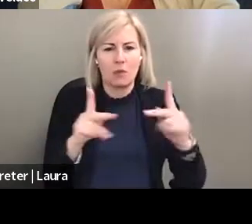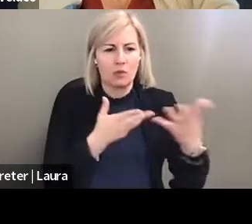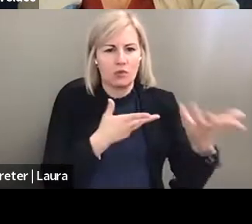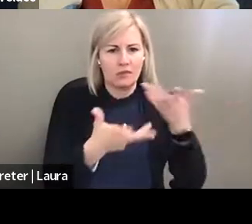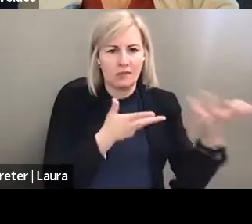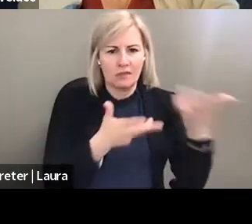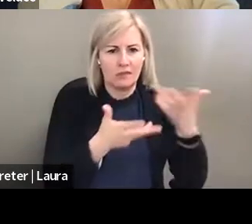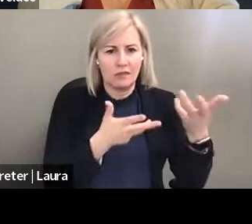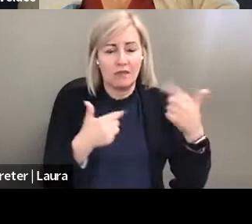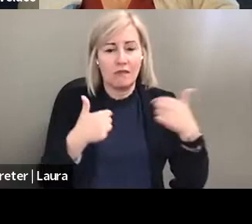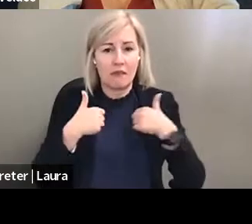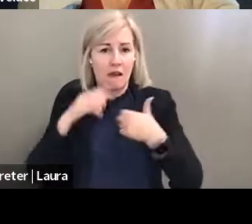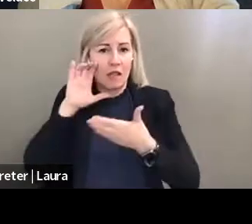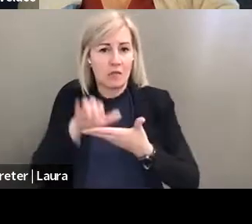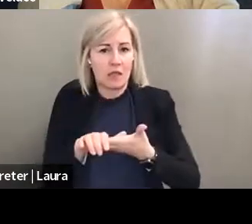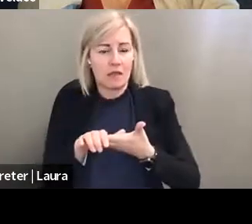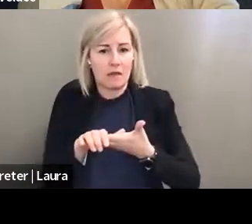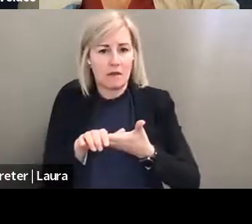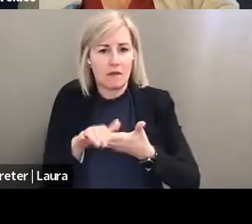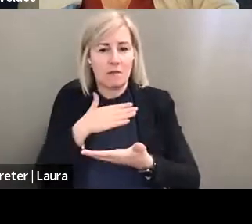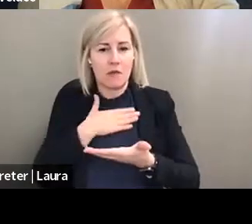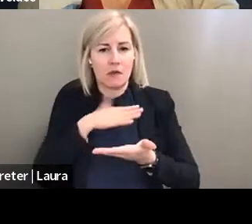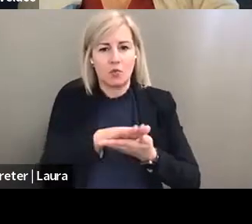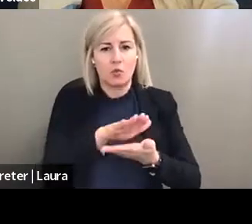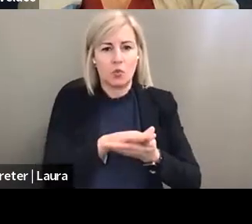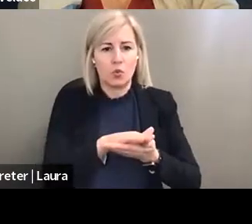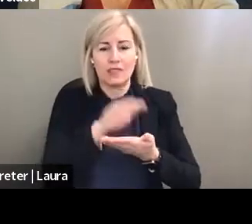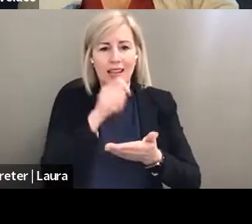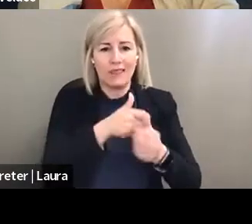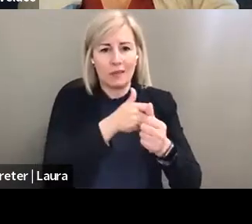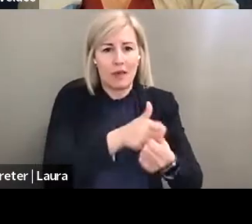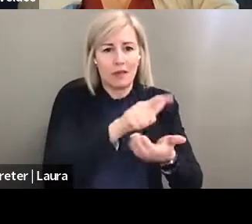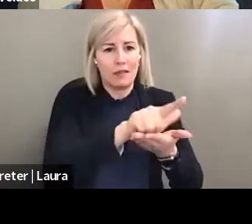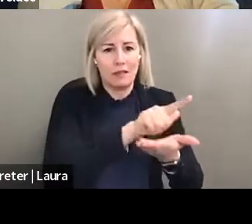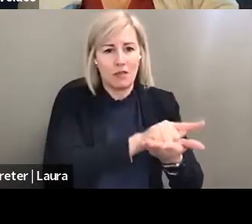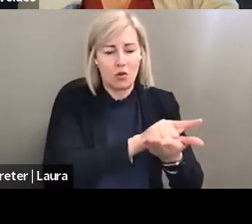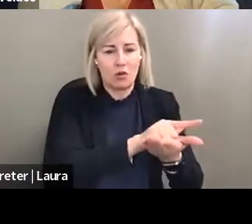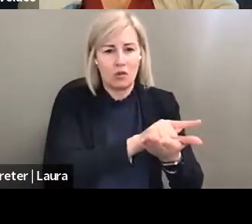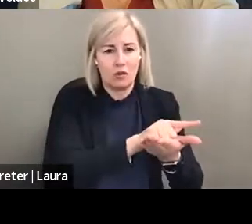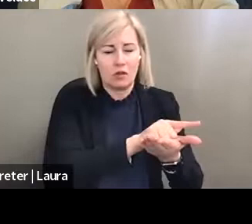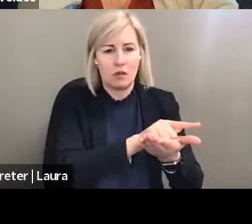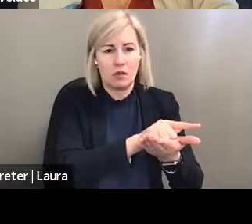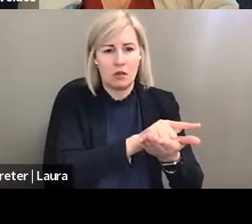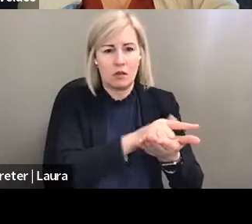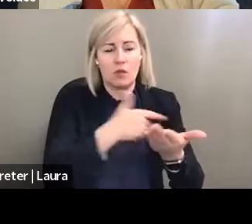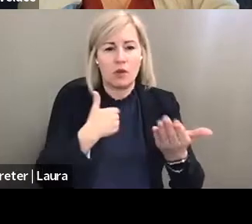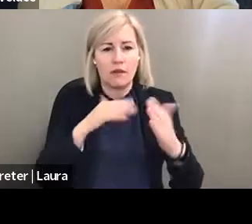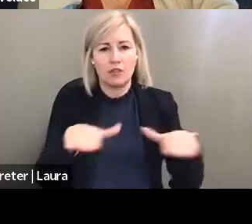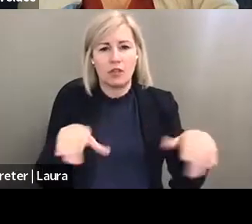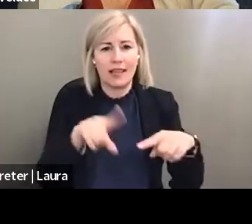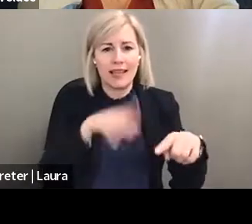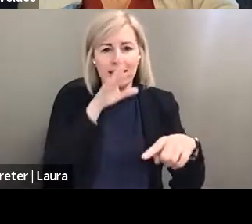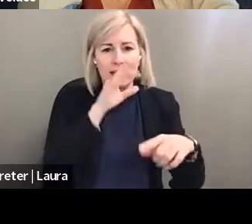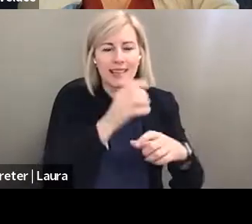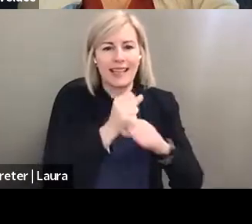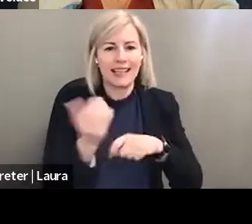mean, I believe that my school's not even abiding by laws. I mean, we got a child that can't speak that gets